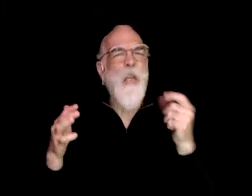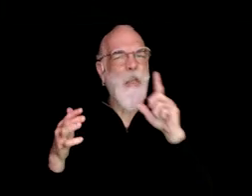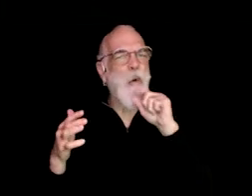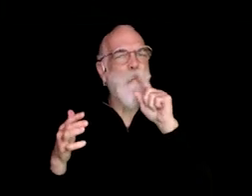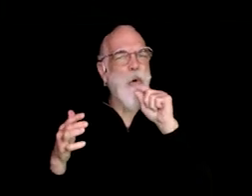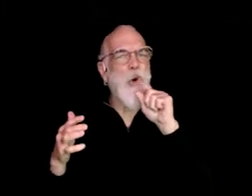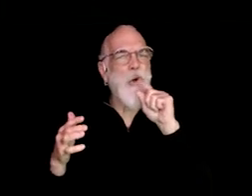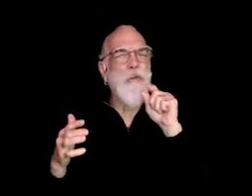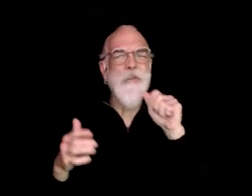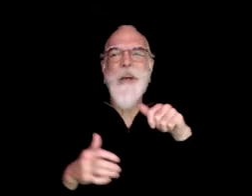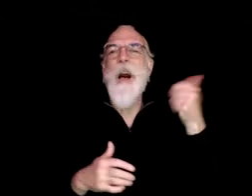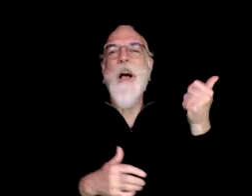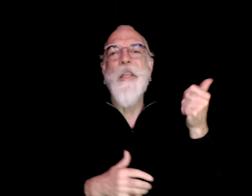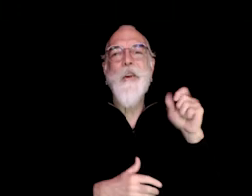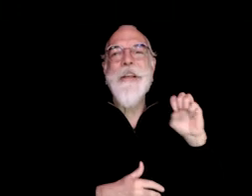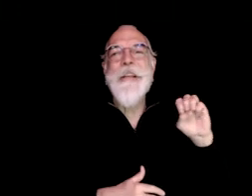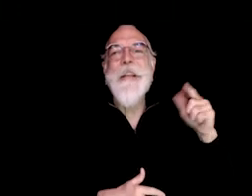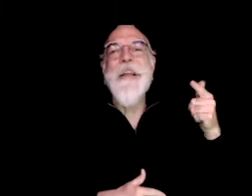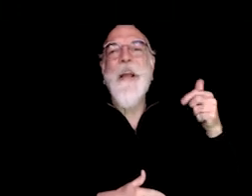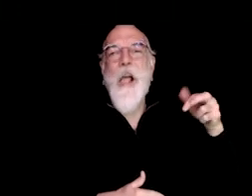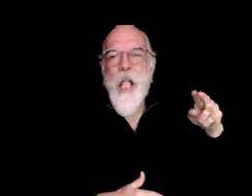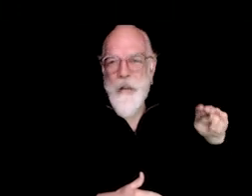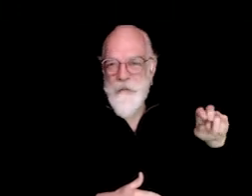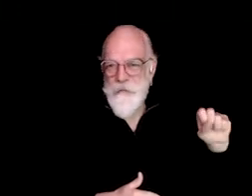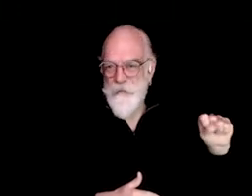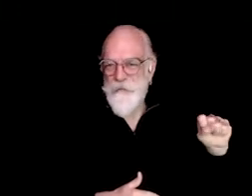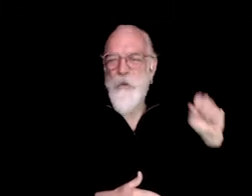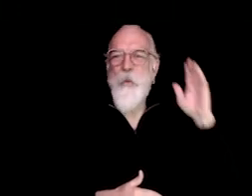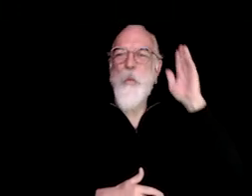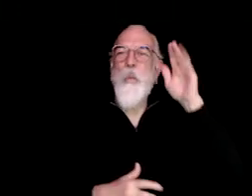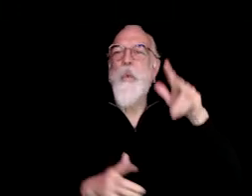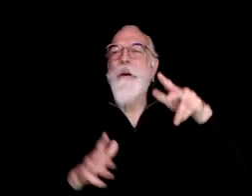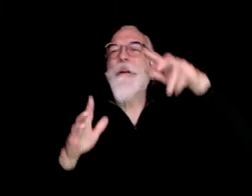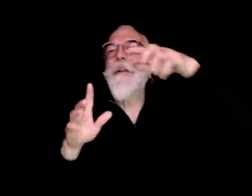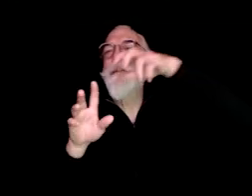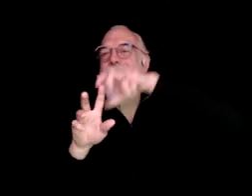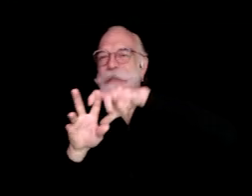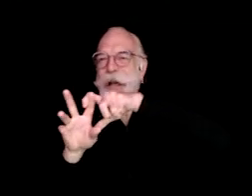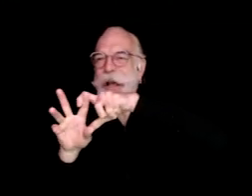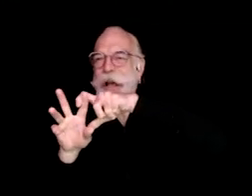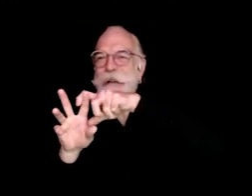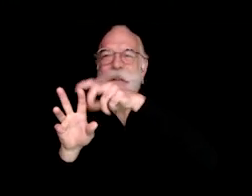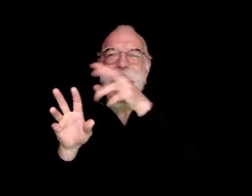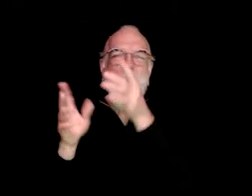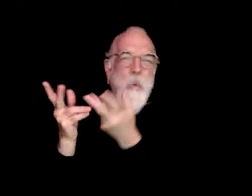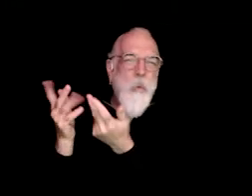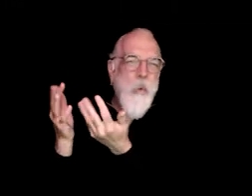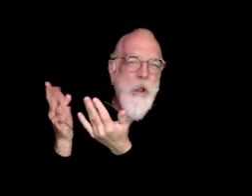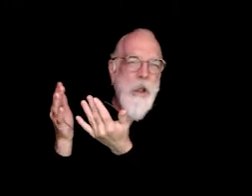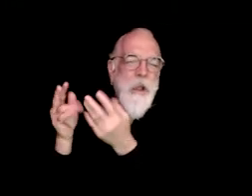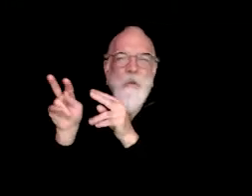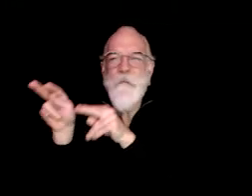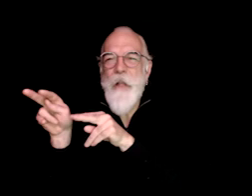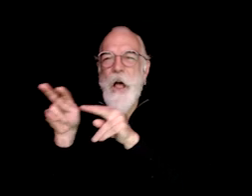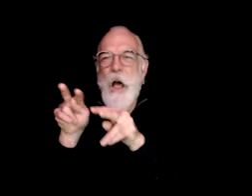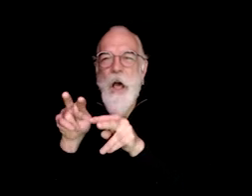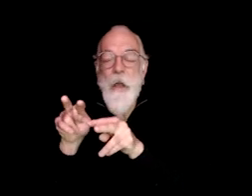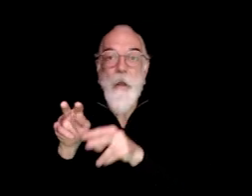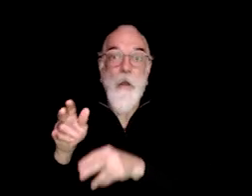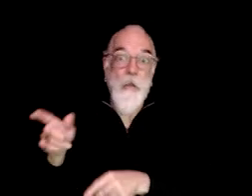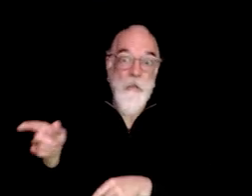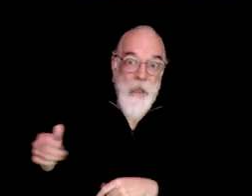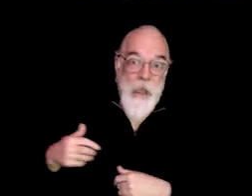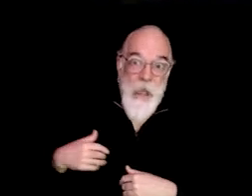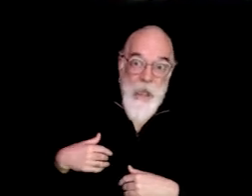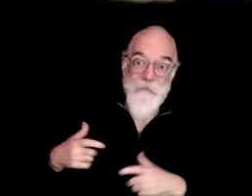other birds, the other eagles, landed and waited to fly. The flight cages there